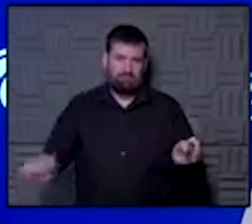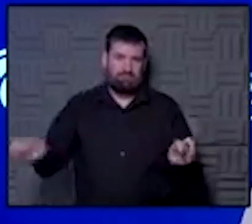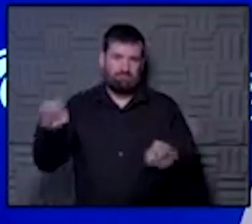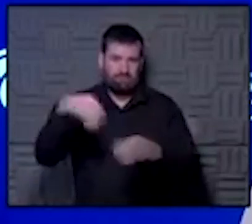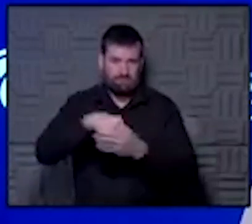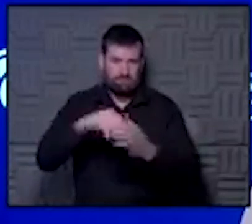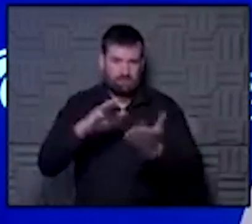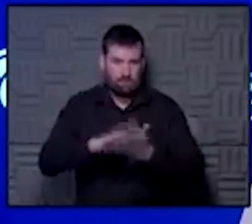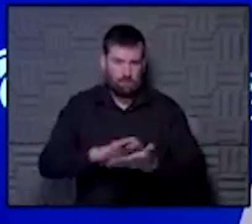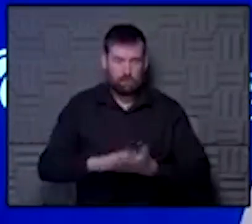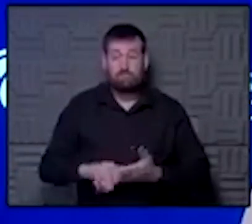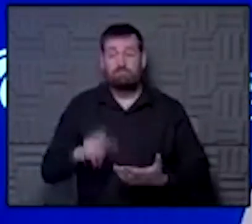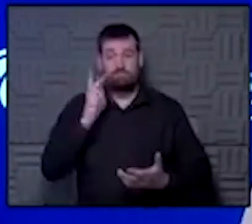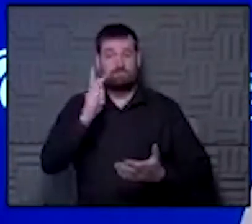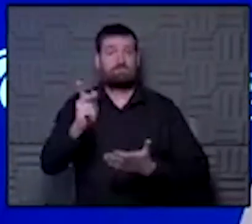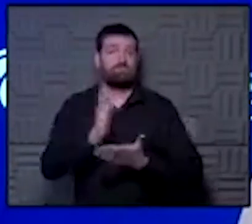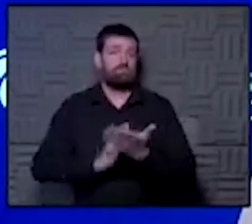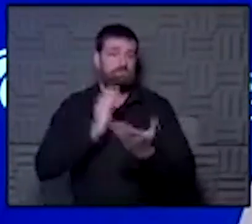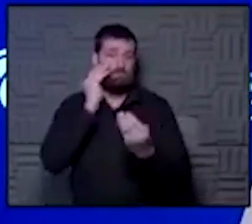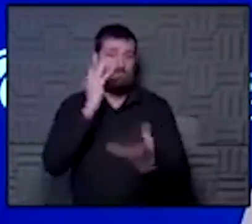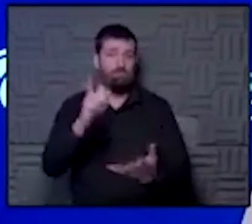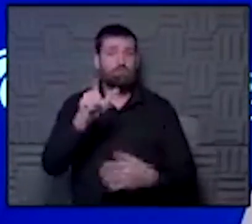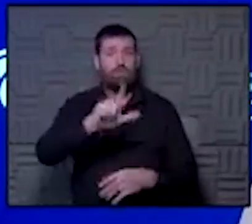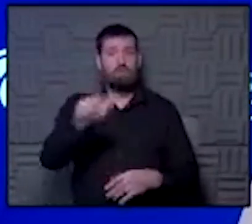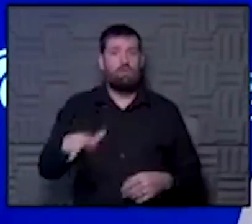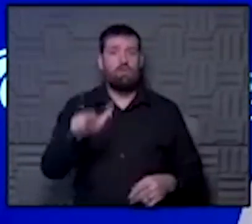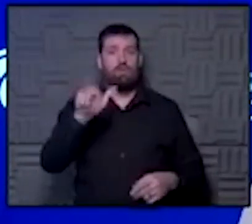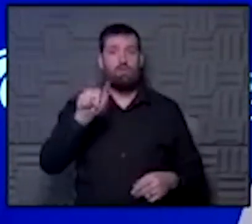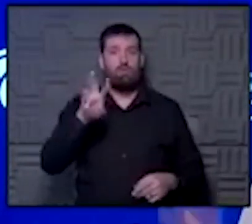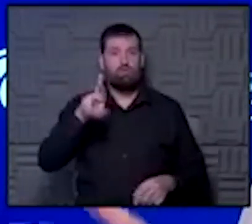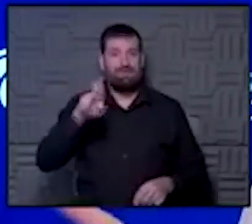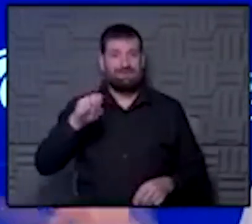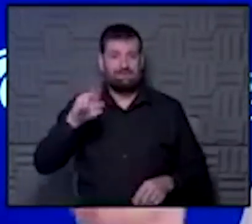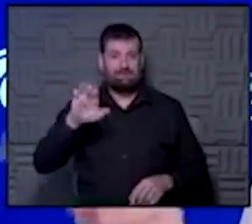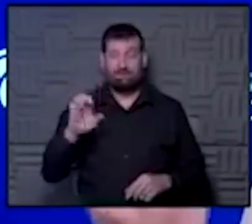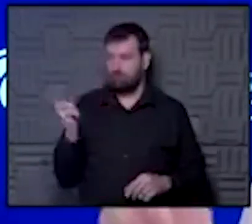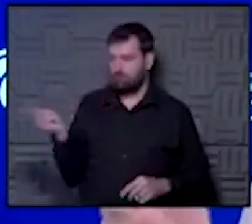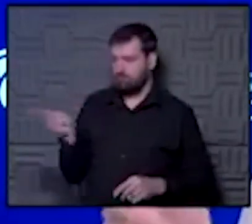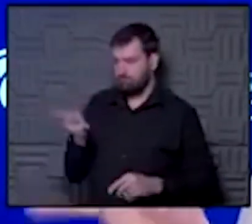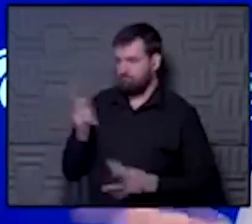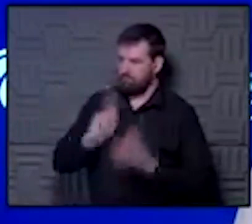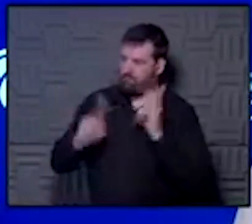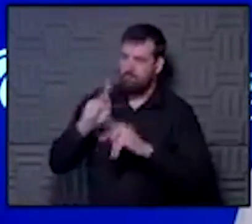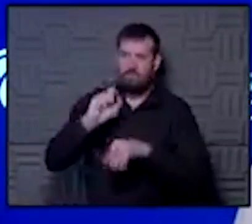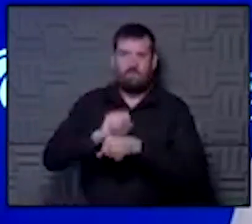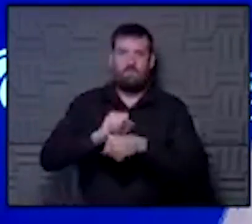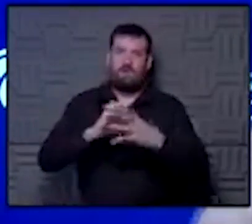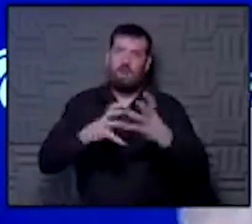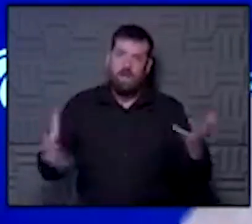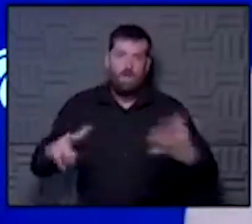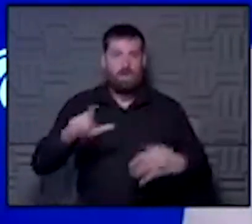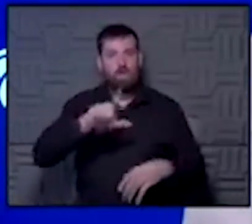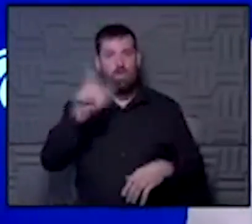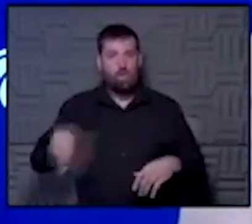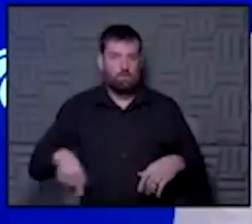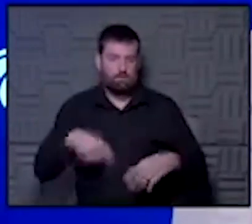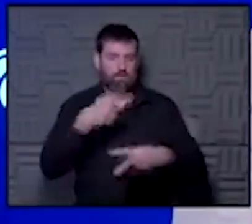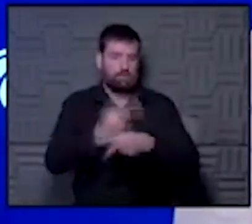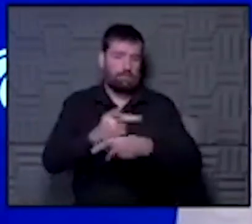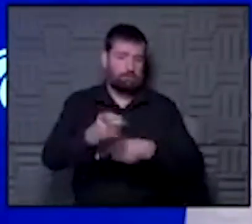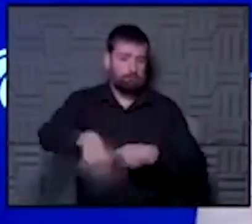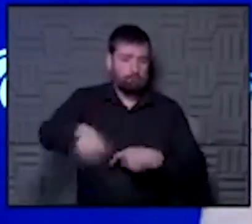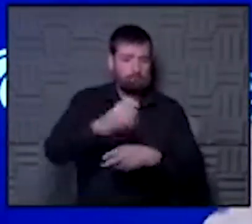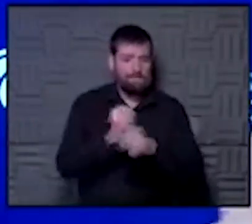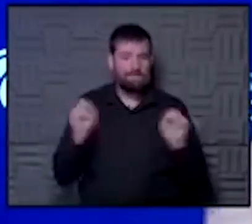we saw some data this week looking at the Lawrence campus, and these two folks have done a lot of work on the Lawrence campus to help keep that safe, and